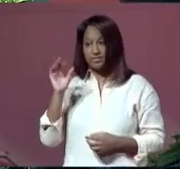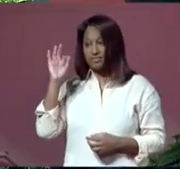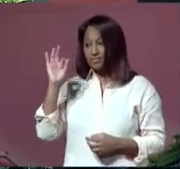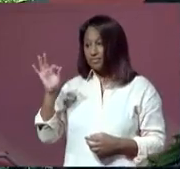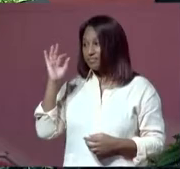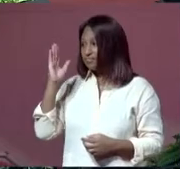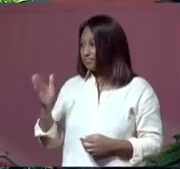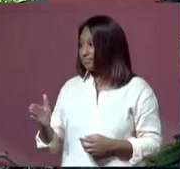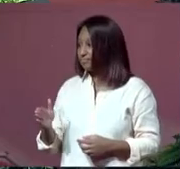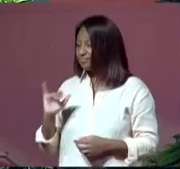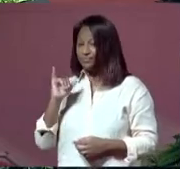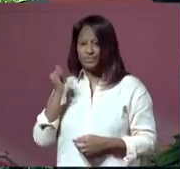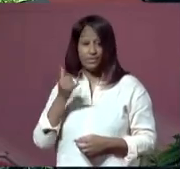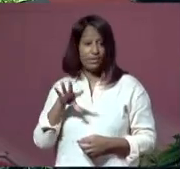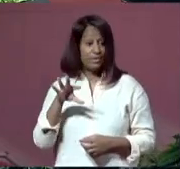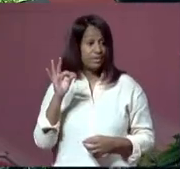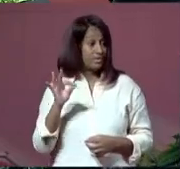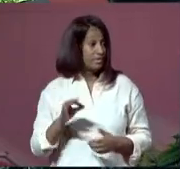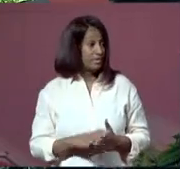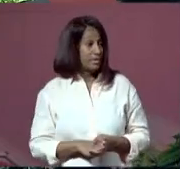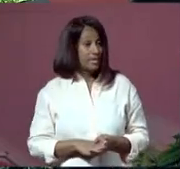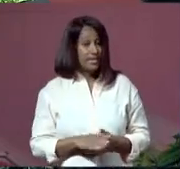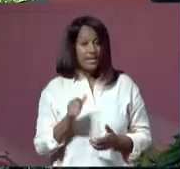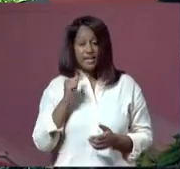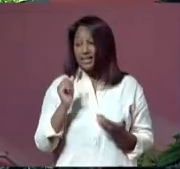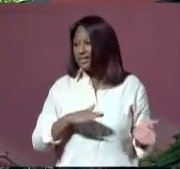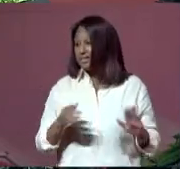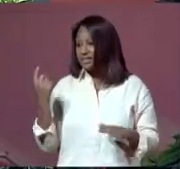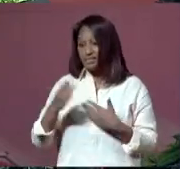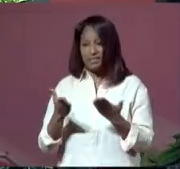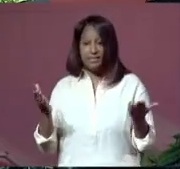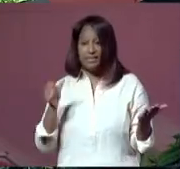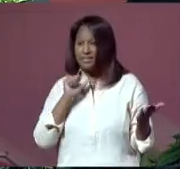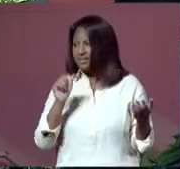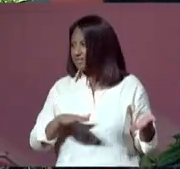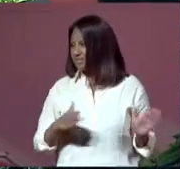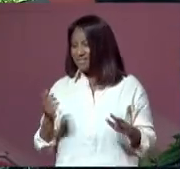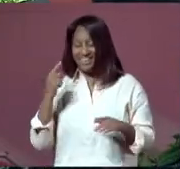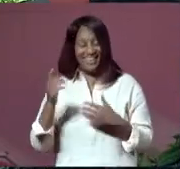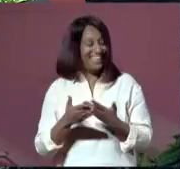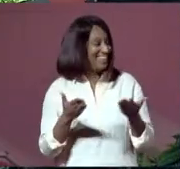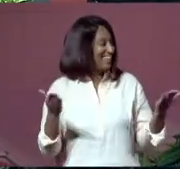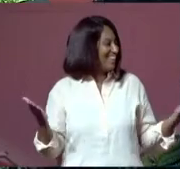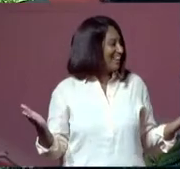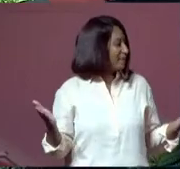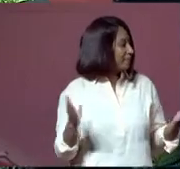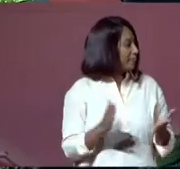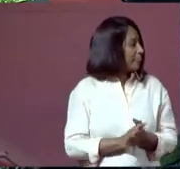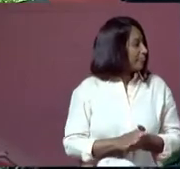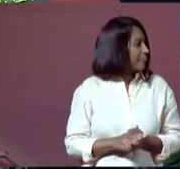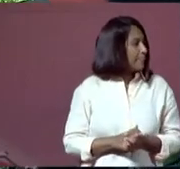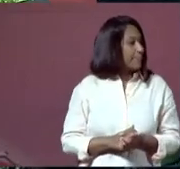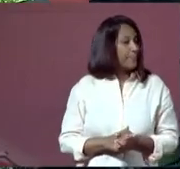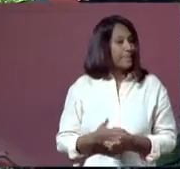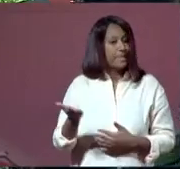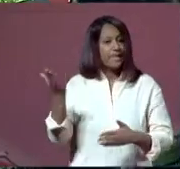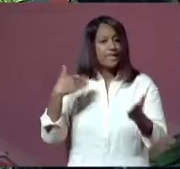choice. I didn't die for you, and I ain't gonna die for you. Come see a